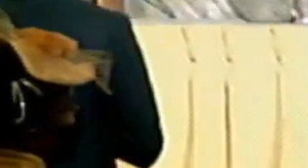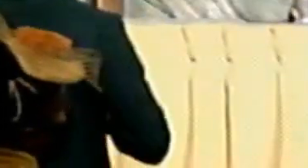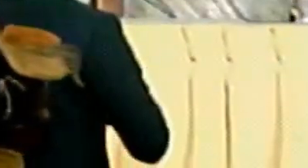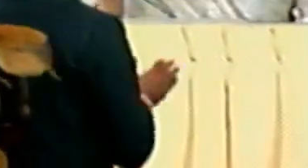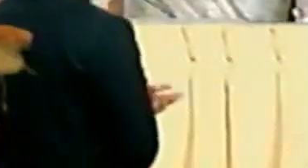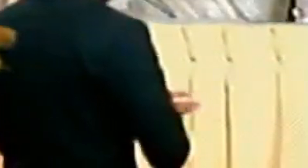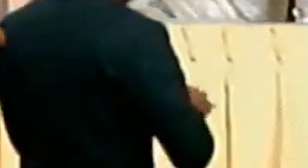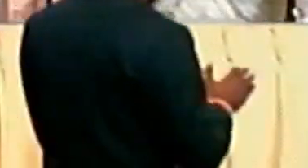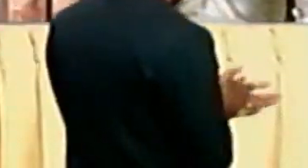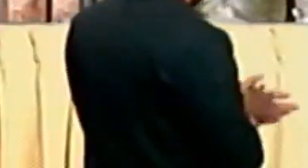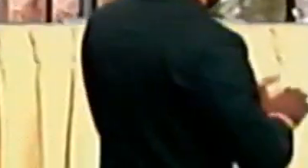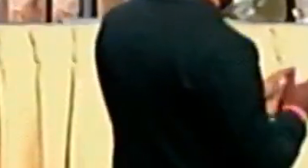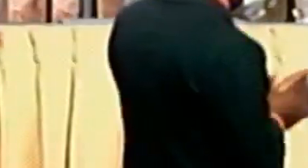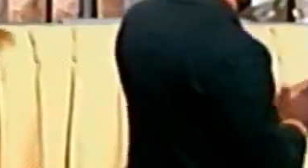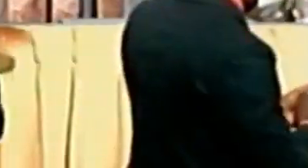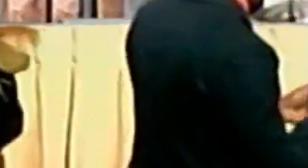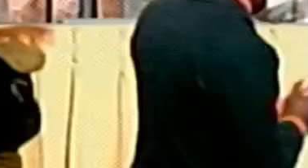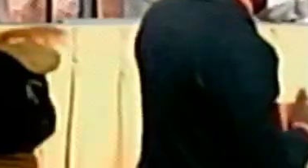talk to the Lord.